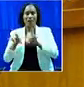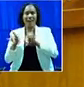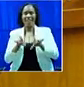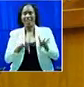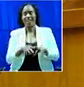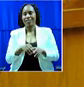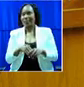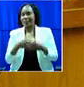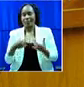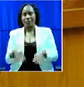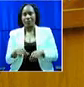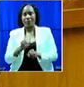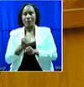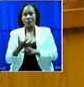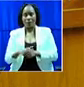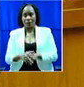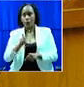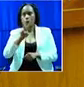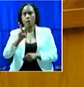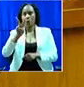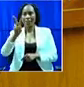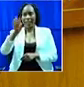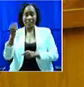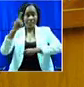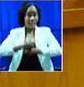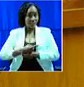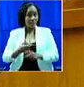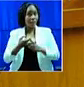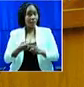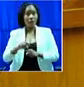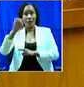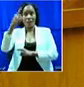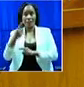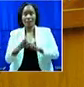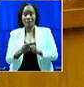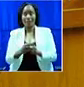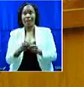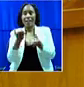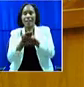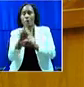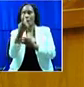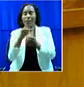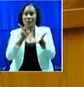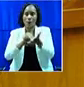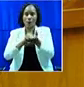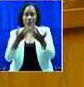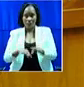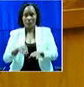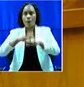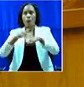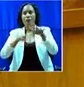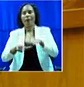the 220 days since our first recorded case, more than 18,000